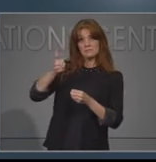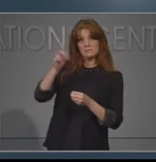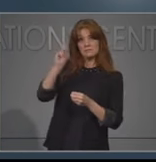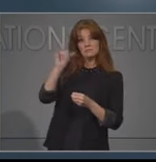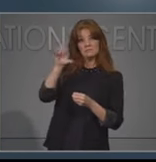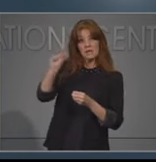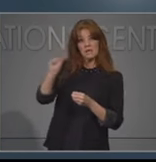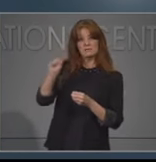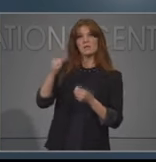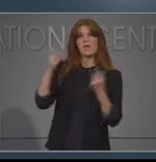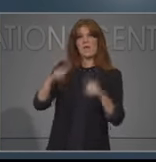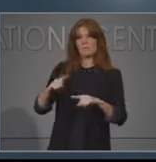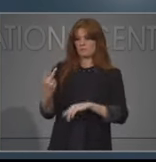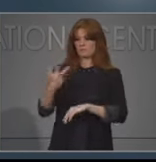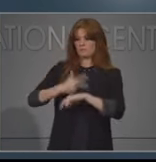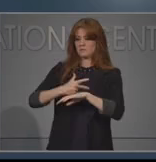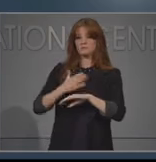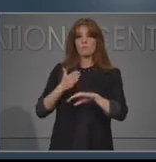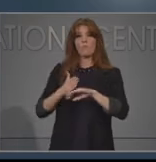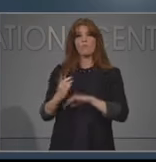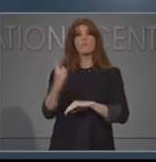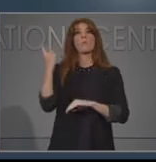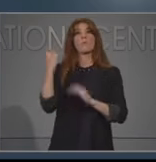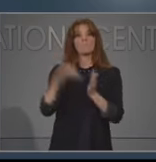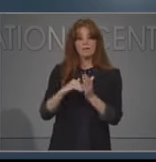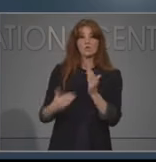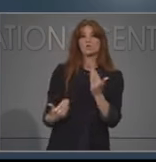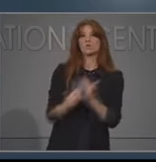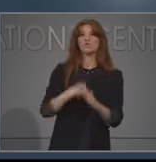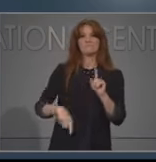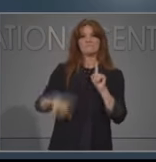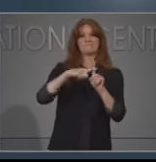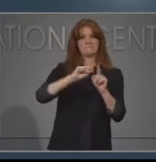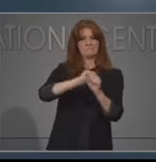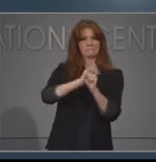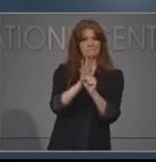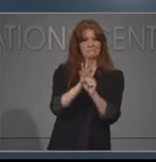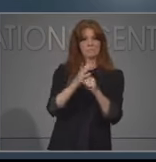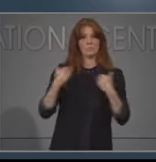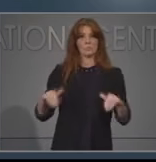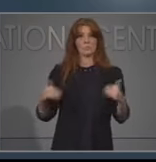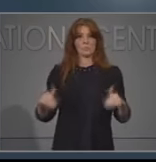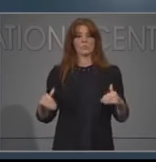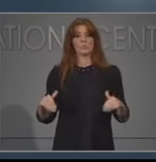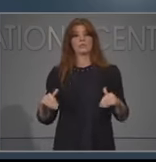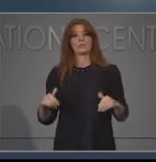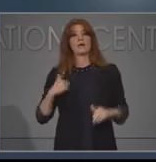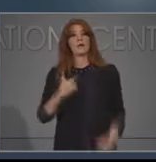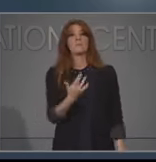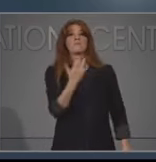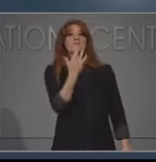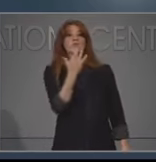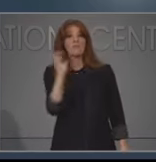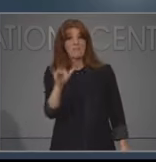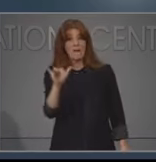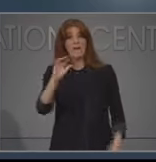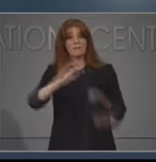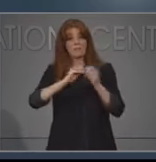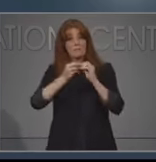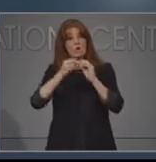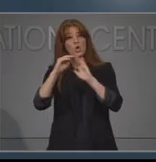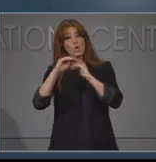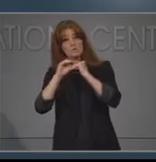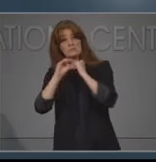3 days with over 1,000 new cases reported on those days. I would have liked to see this trend starting to level,